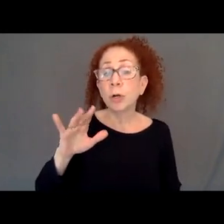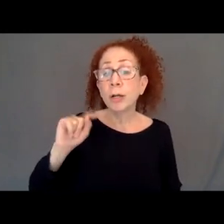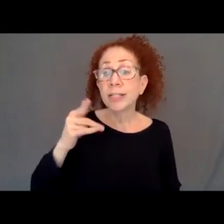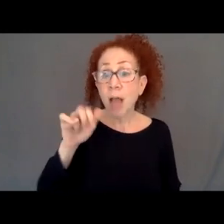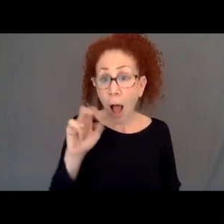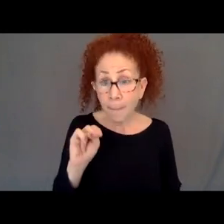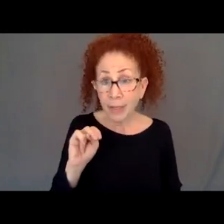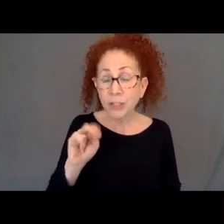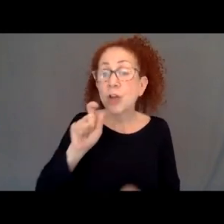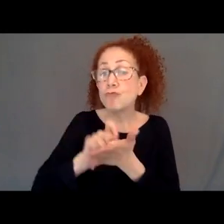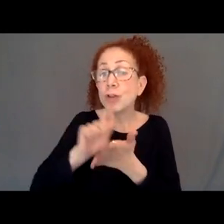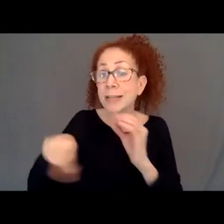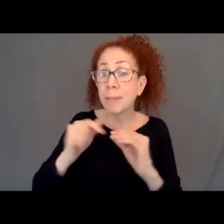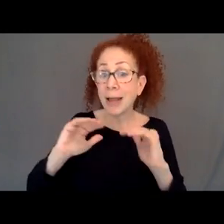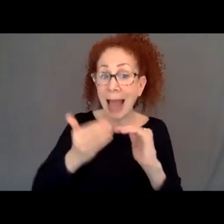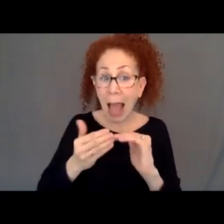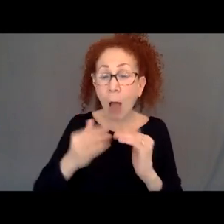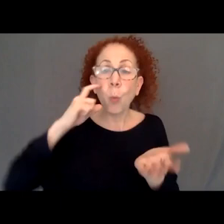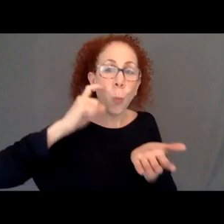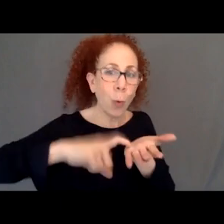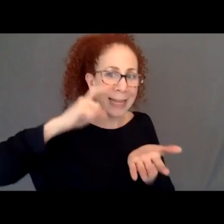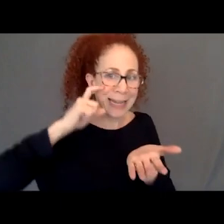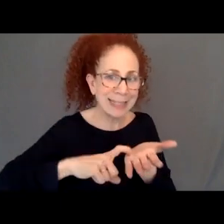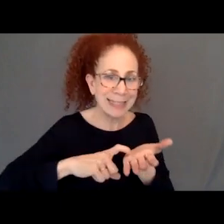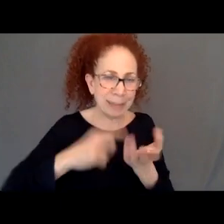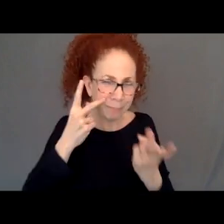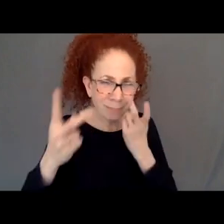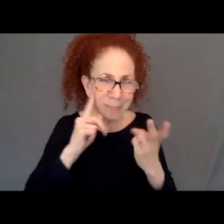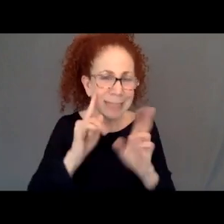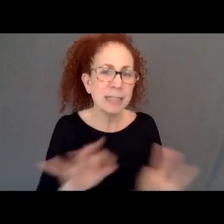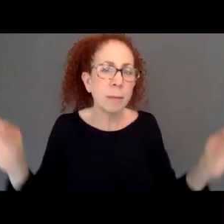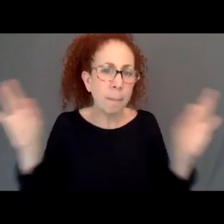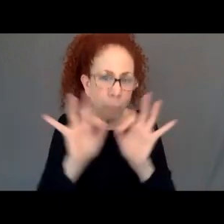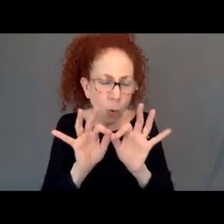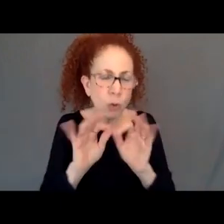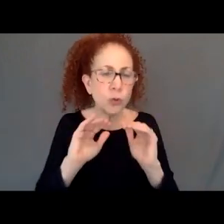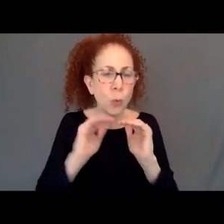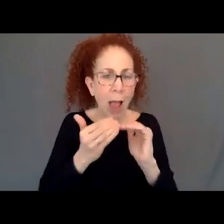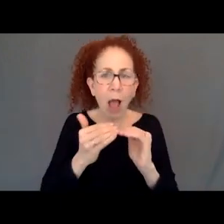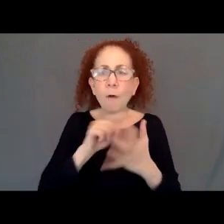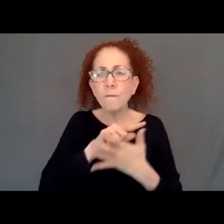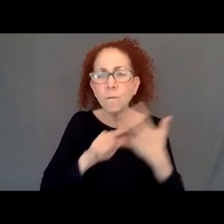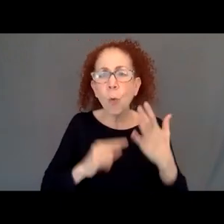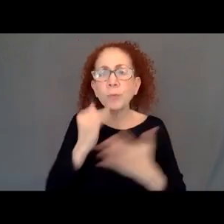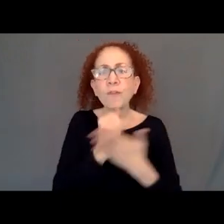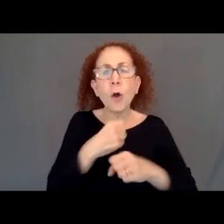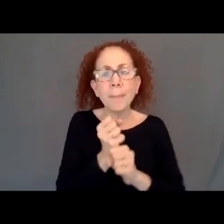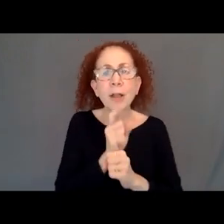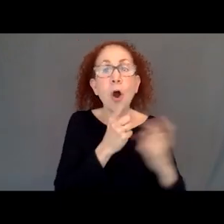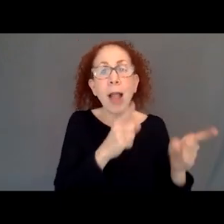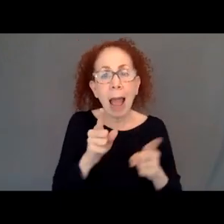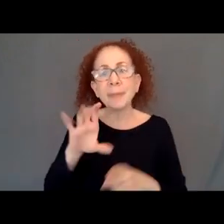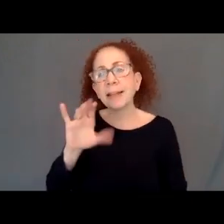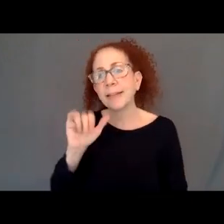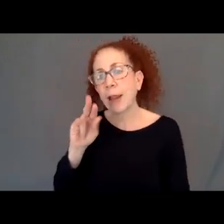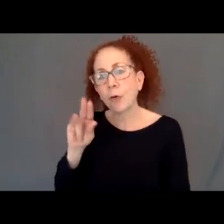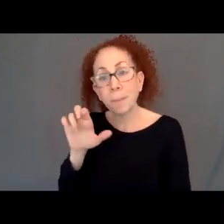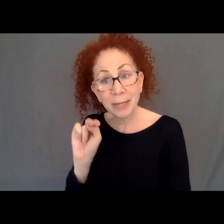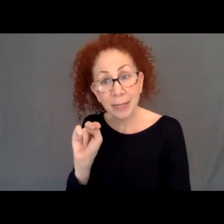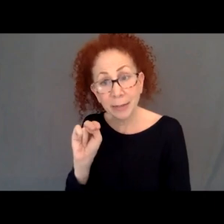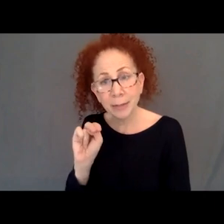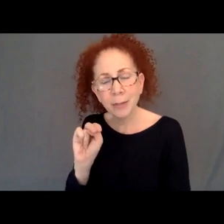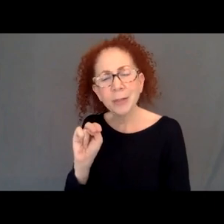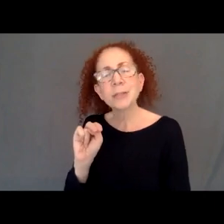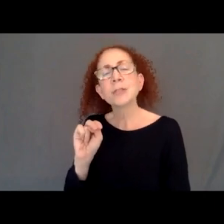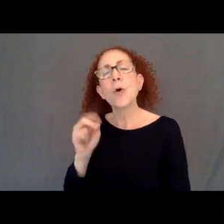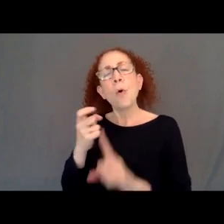Professor Thomas has written about the way that witness is so important to how forms of art making are happening in the Caribbean. And